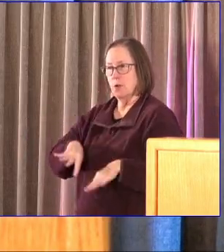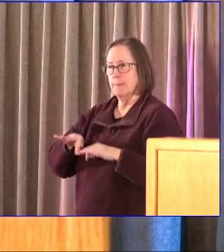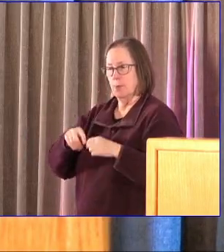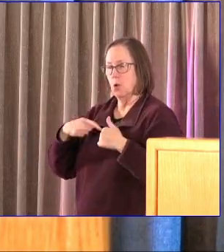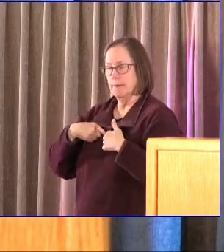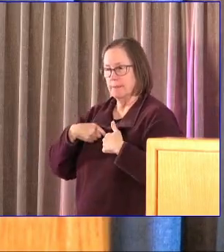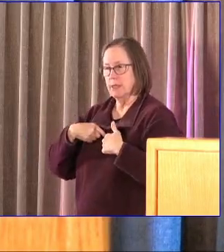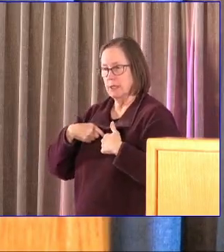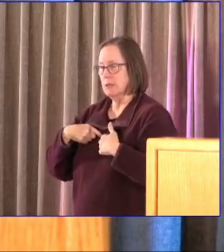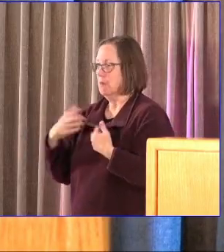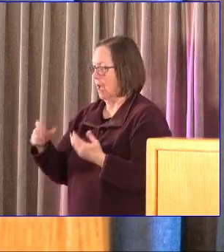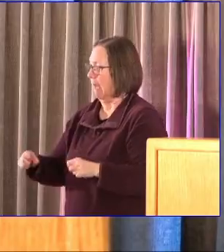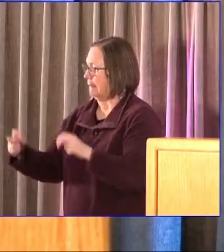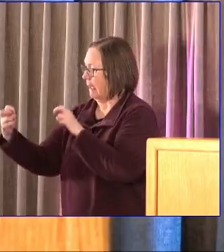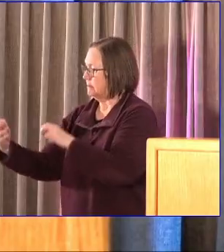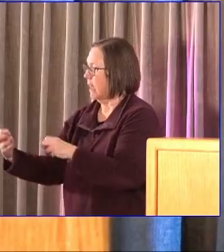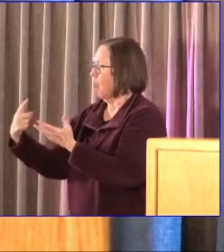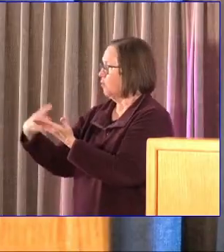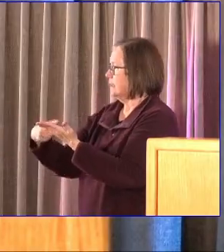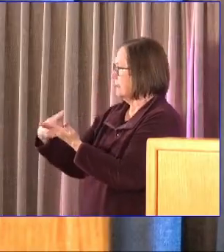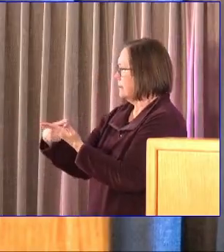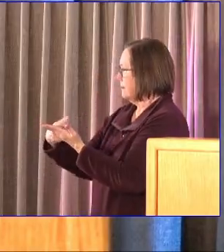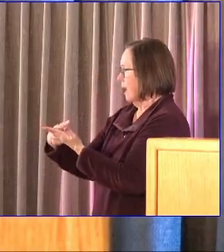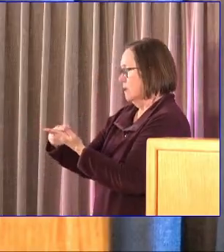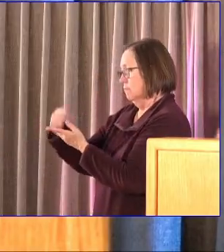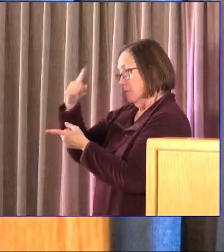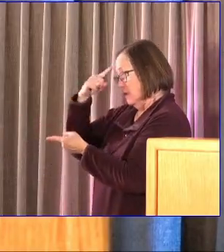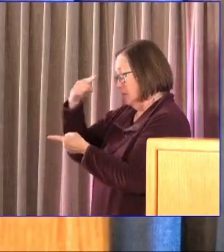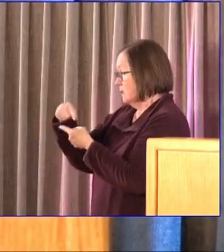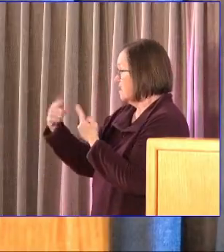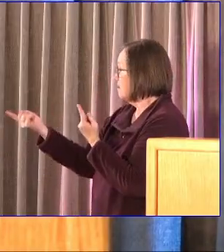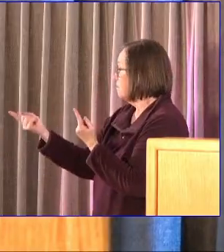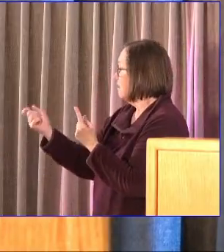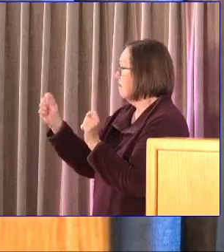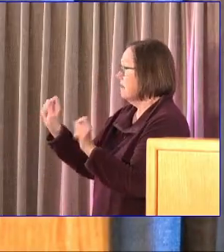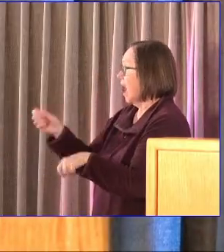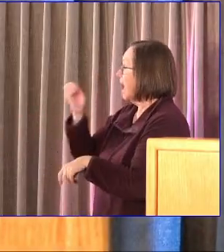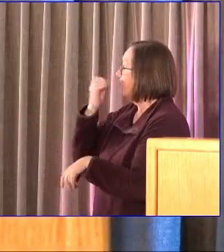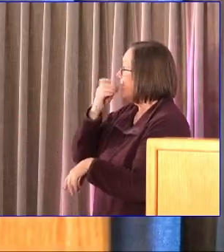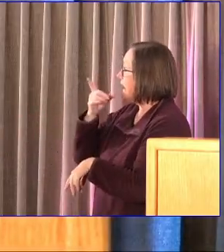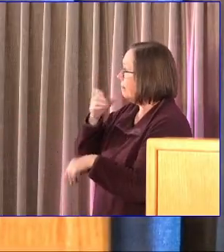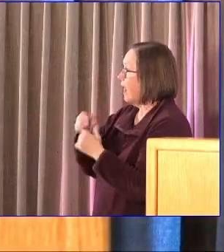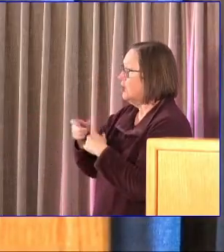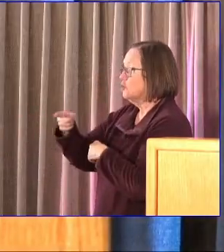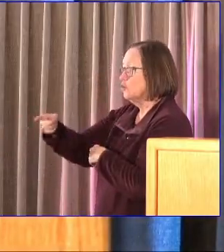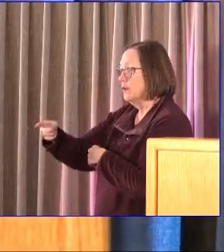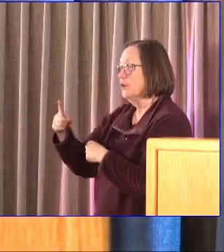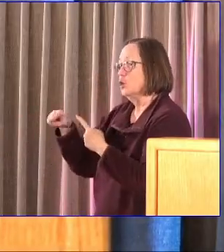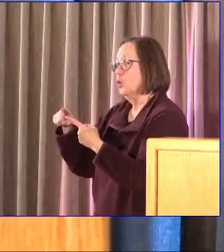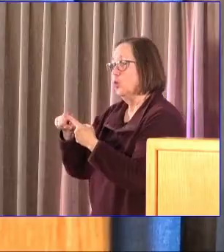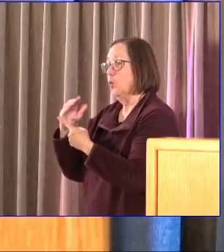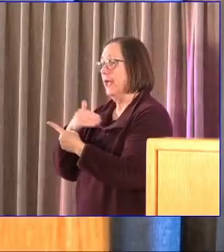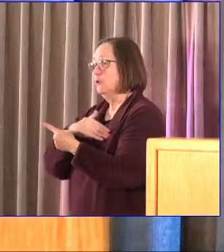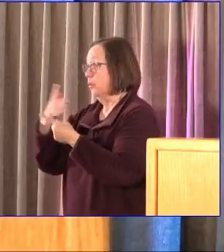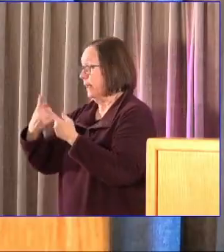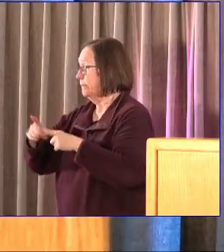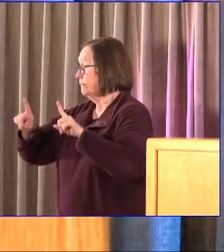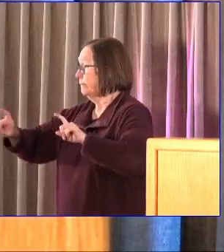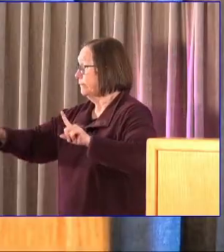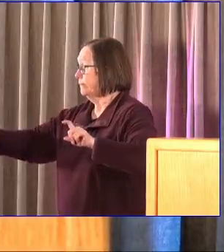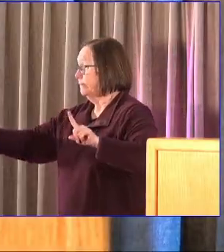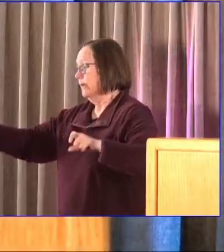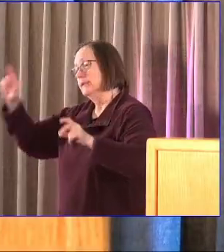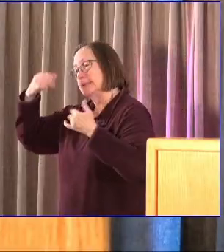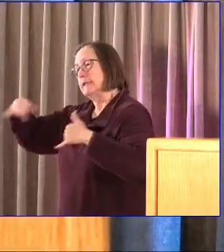you, sit next to you, have lunch with you, and not feel like if you are somebody else other than who you are, because I